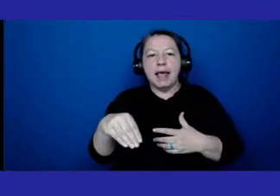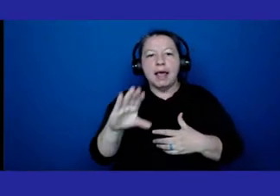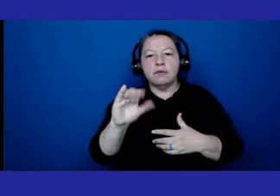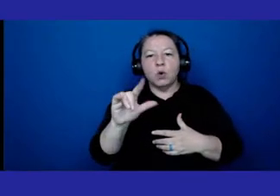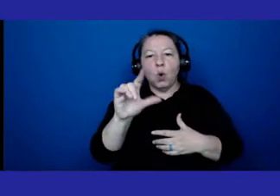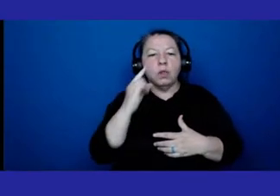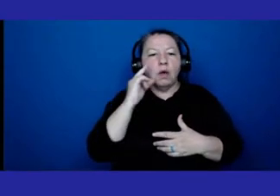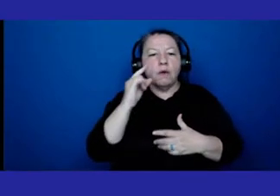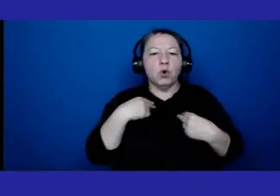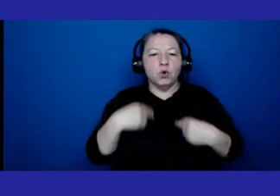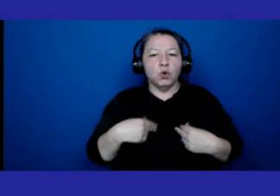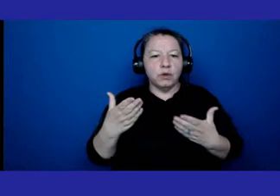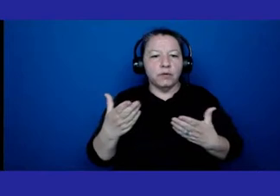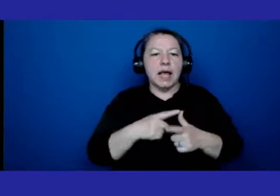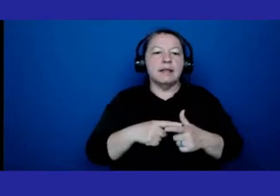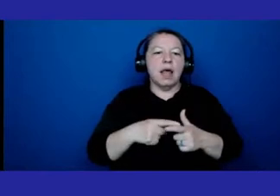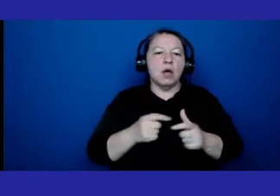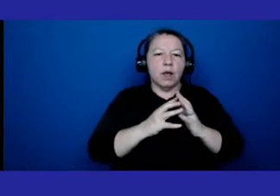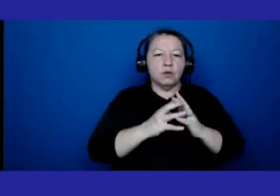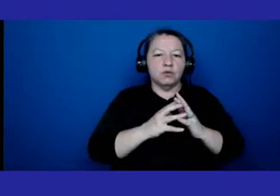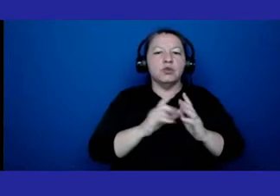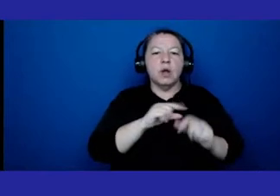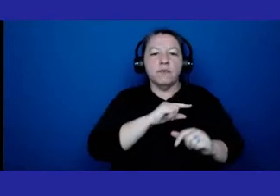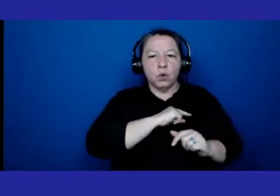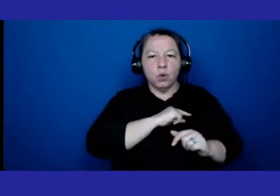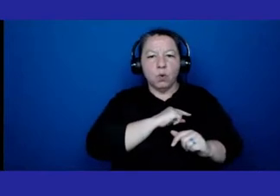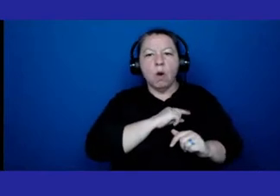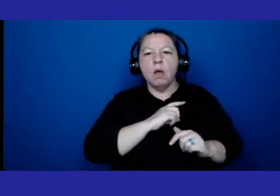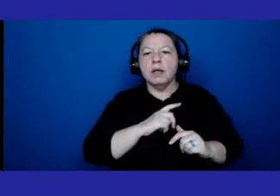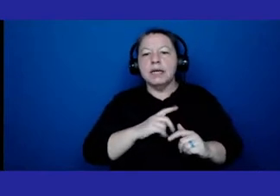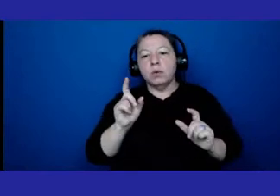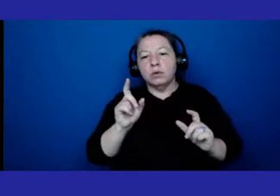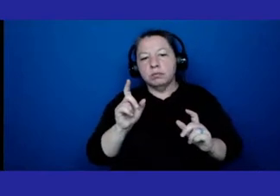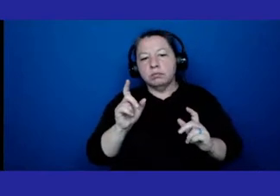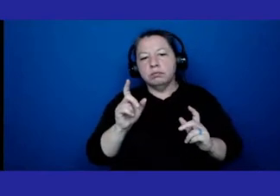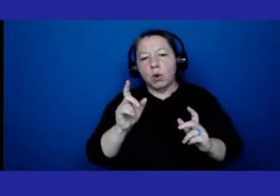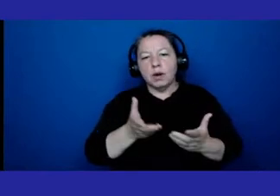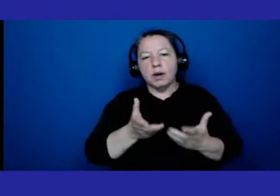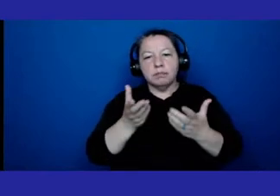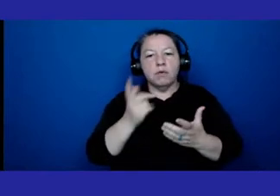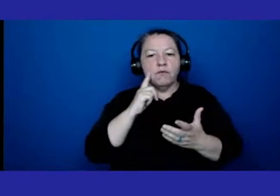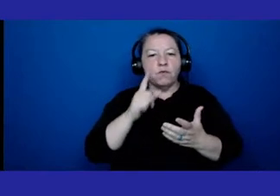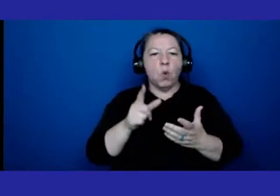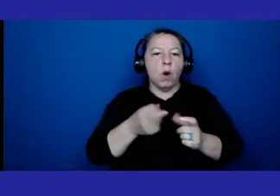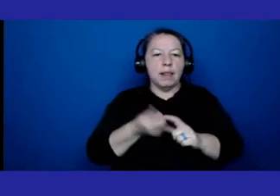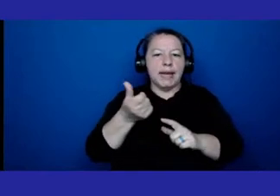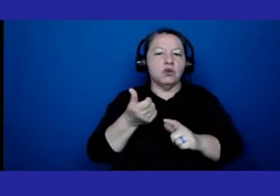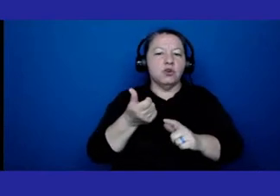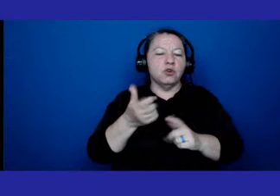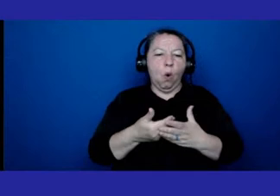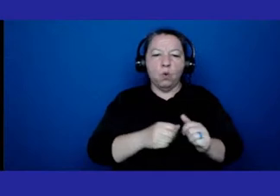restoration of the quality pools that were proposed to be eliminated were all restored. So overall, I think,